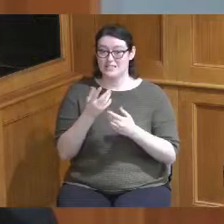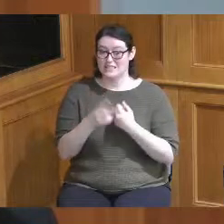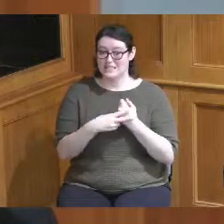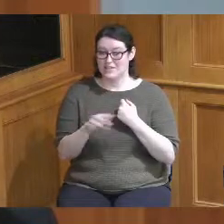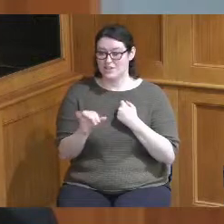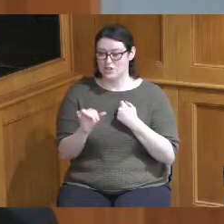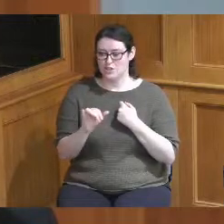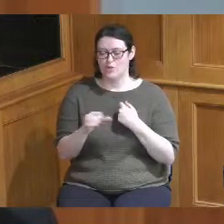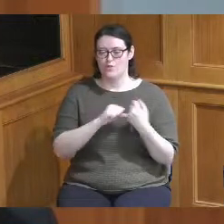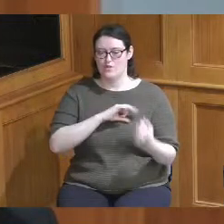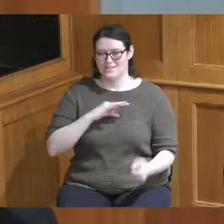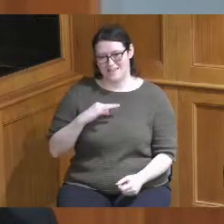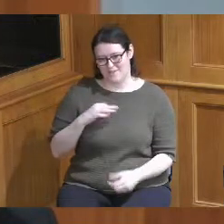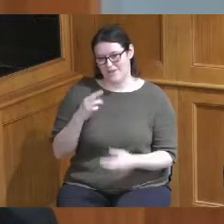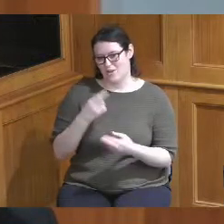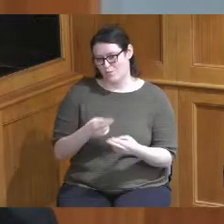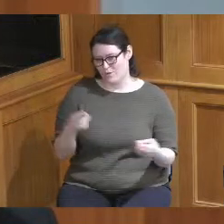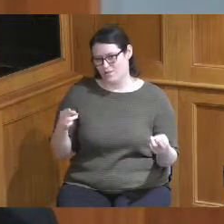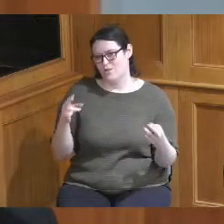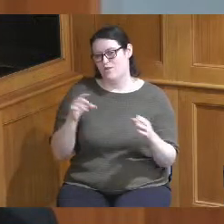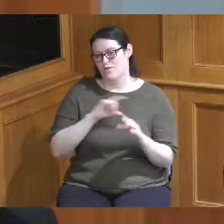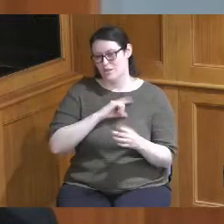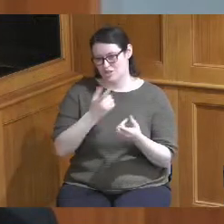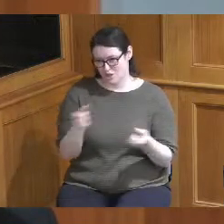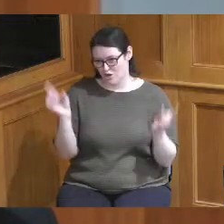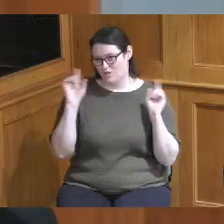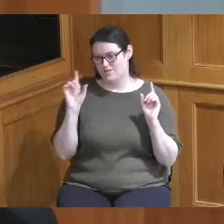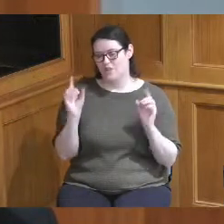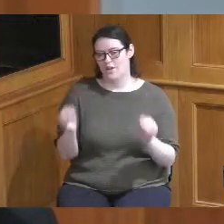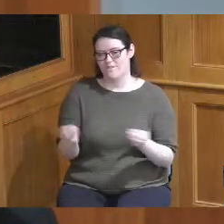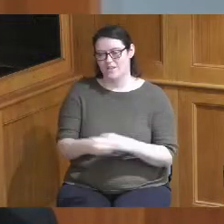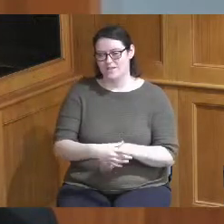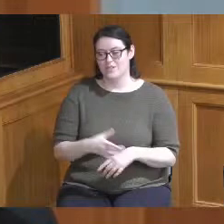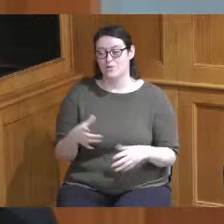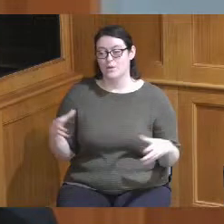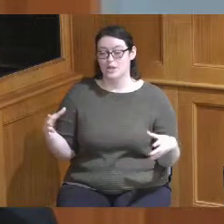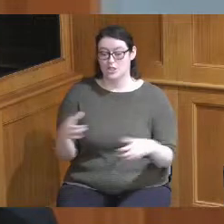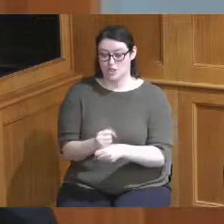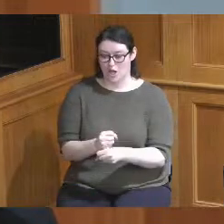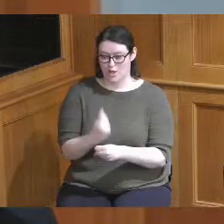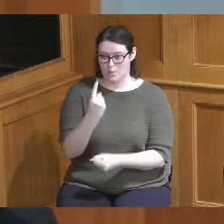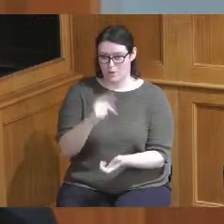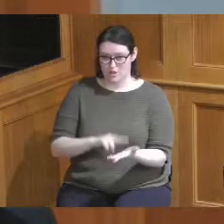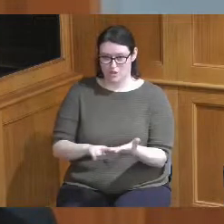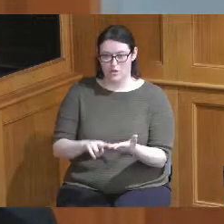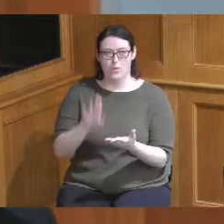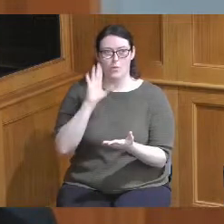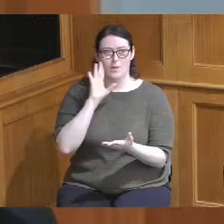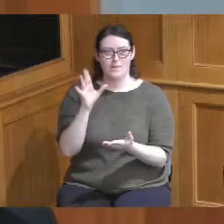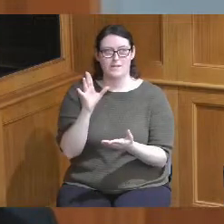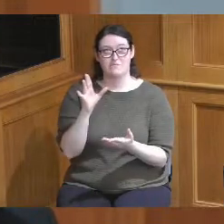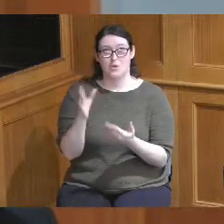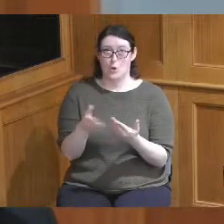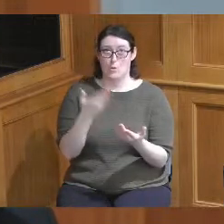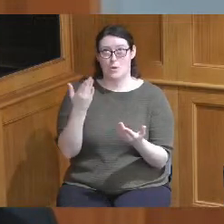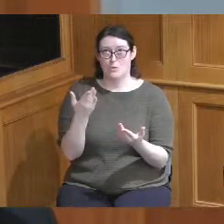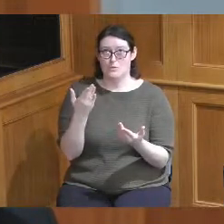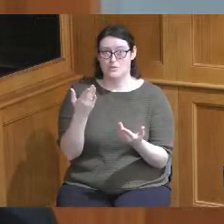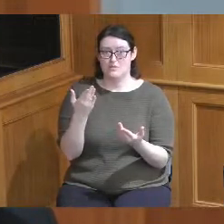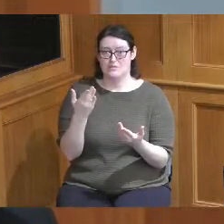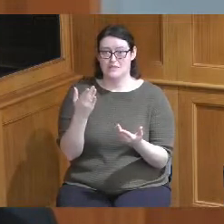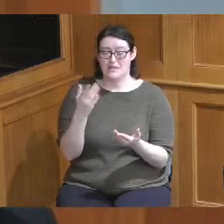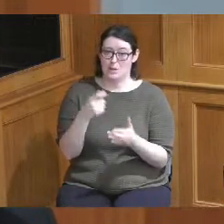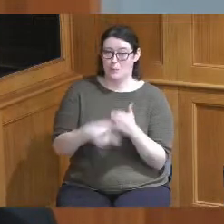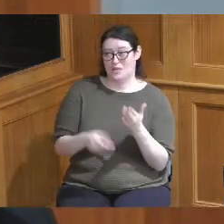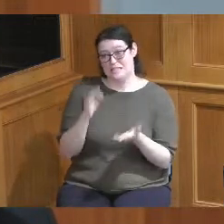of the staffing and resources for the sheriff's office. As those are consolidated, it results in a kind of almost a price decrease